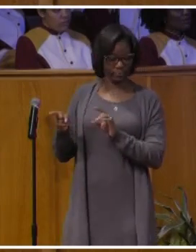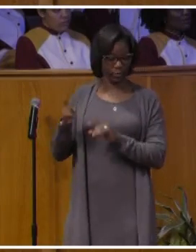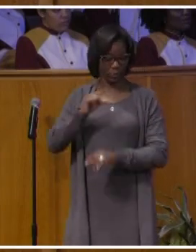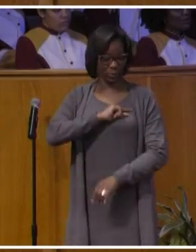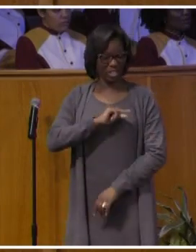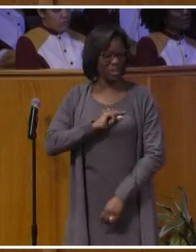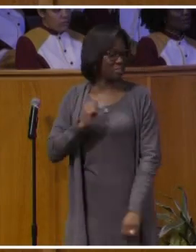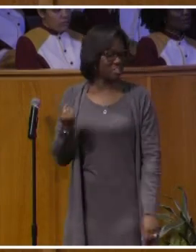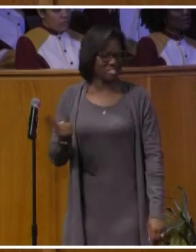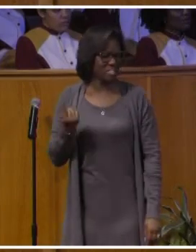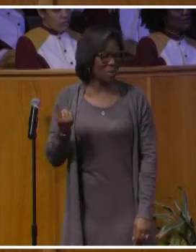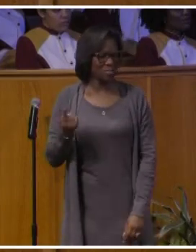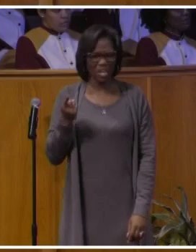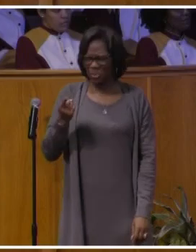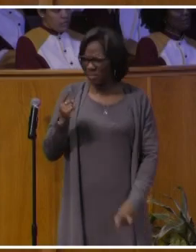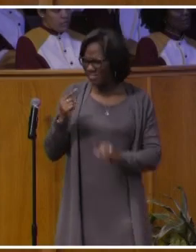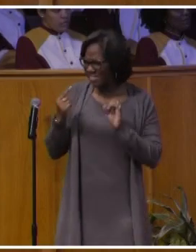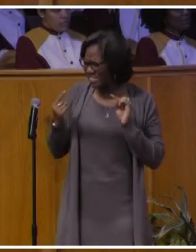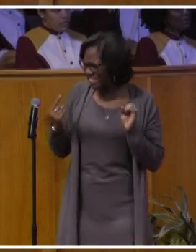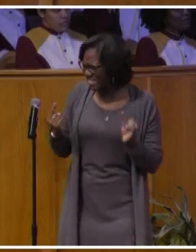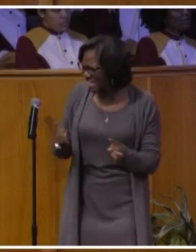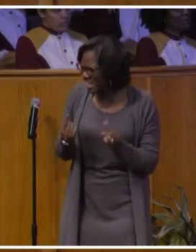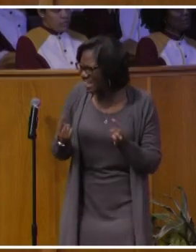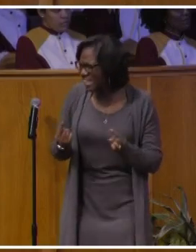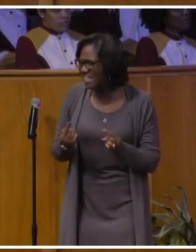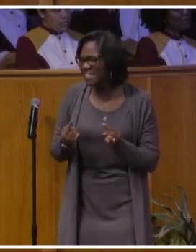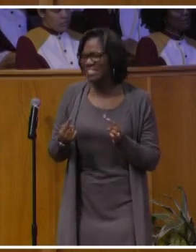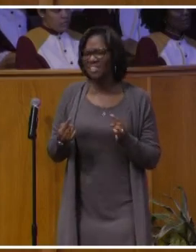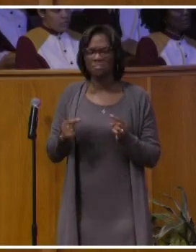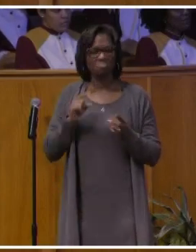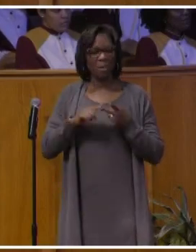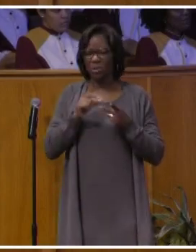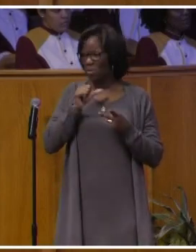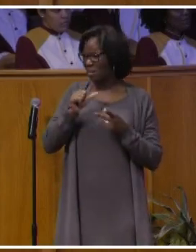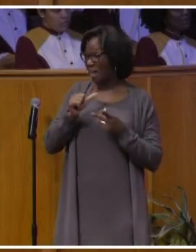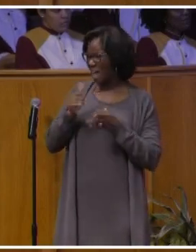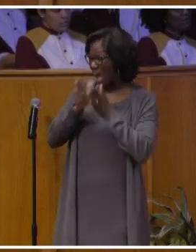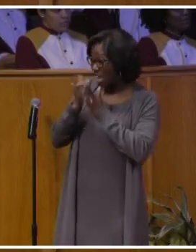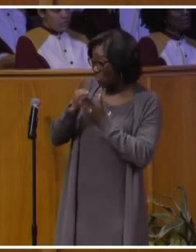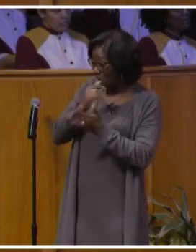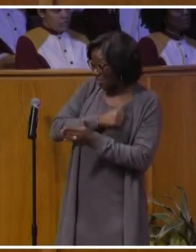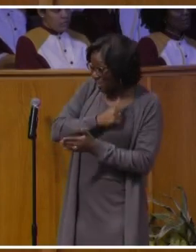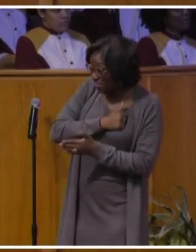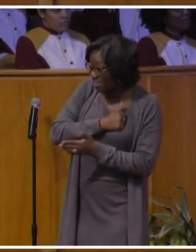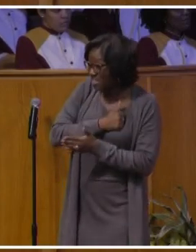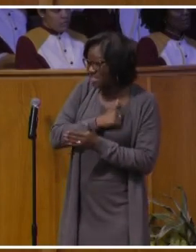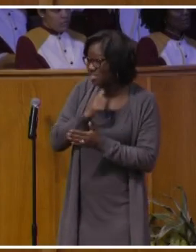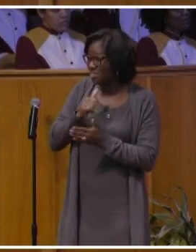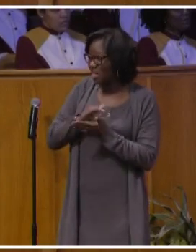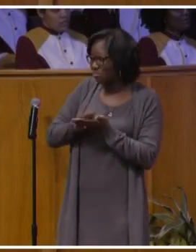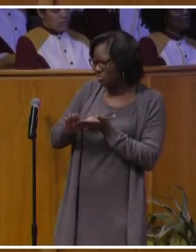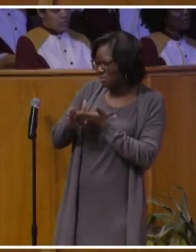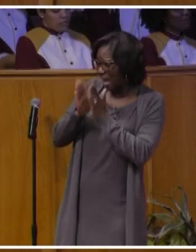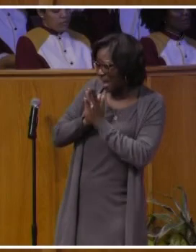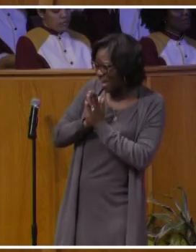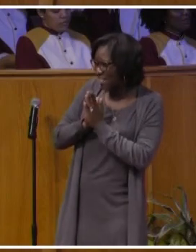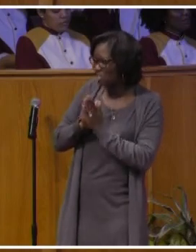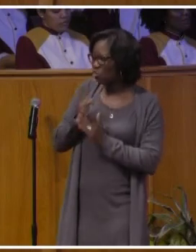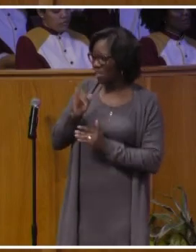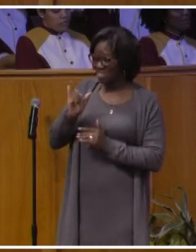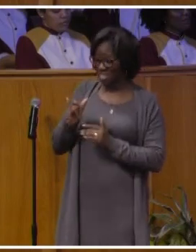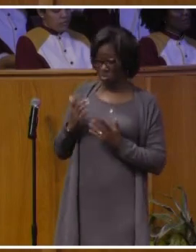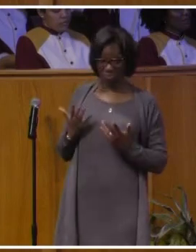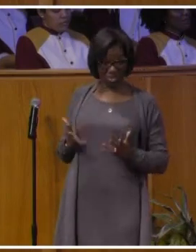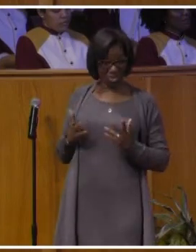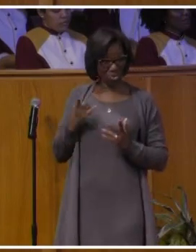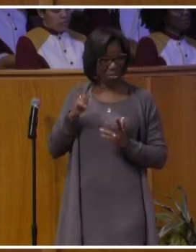Somehow, some way, you've sinned, you have not confessed, and you have not repented. So in order for this to